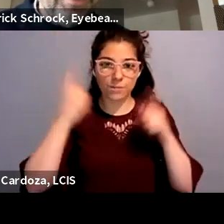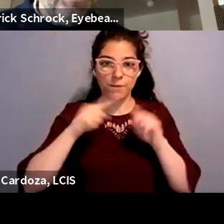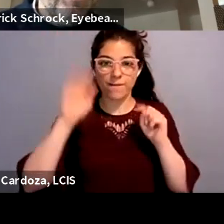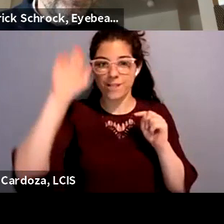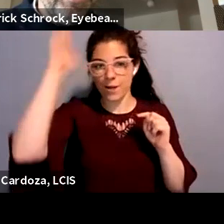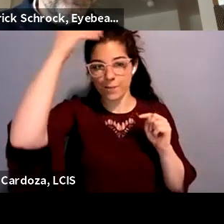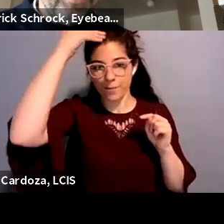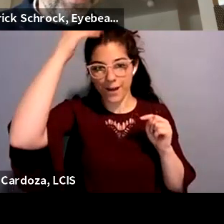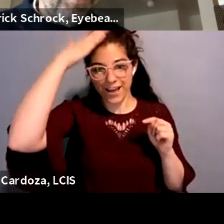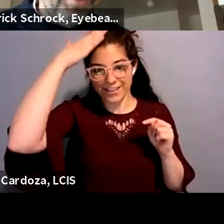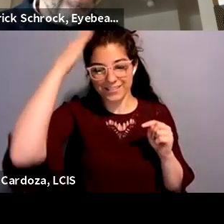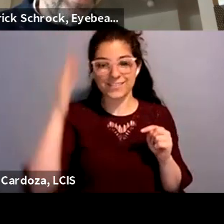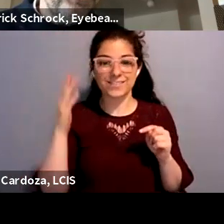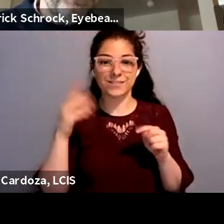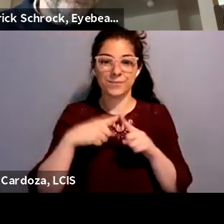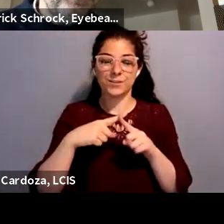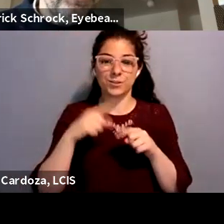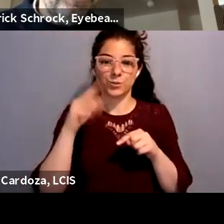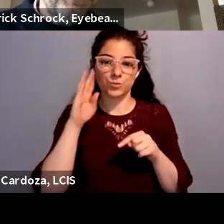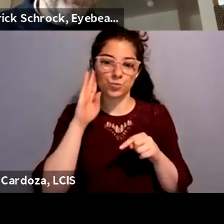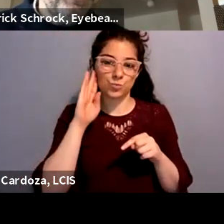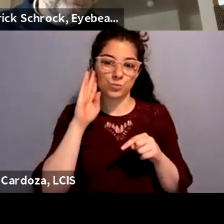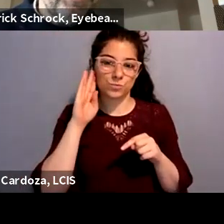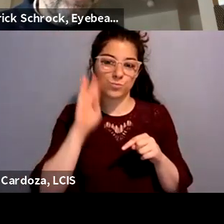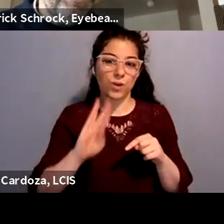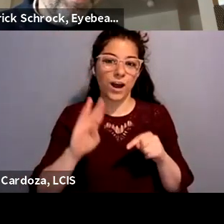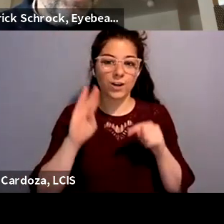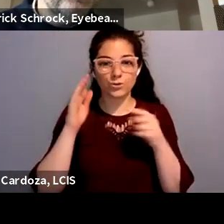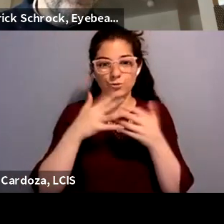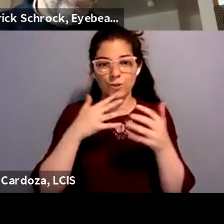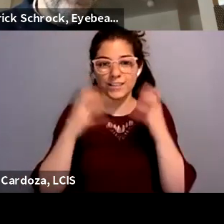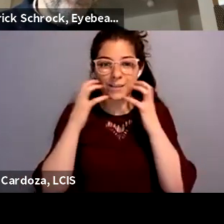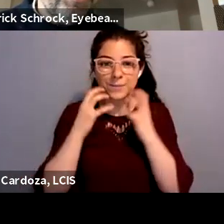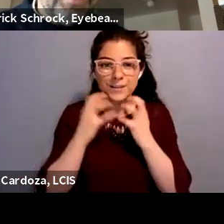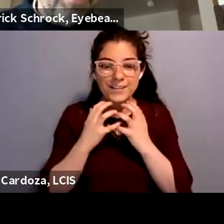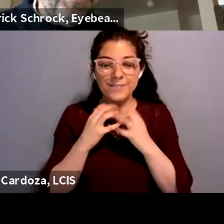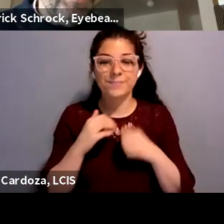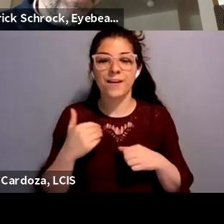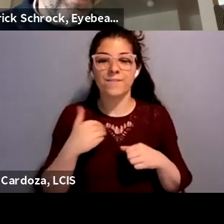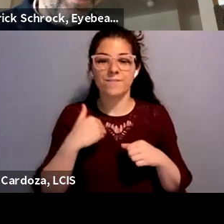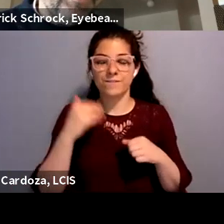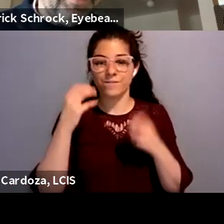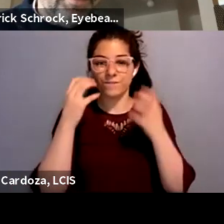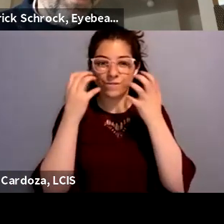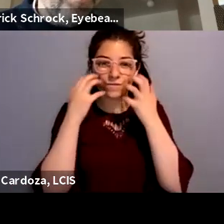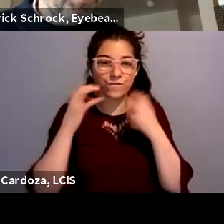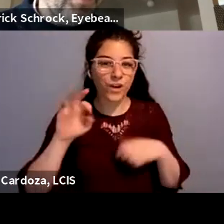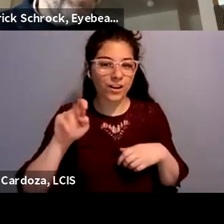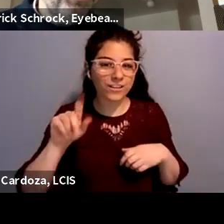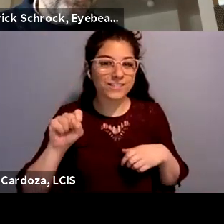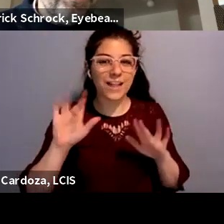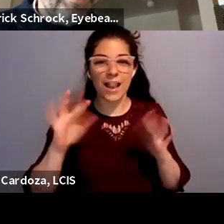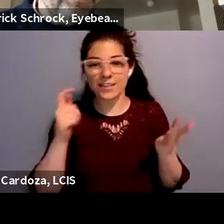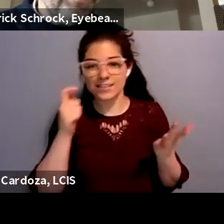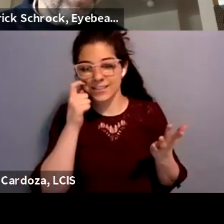of my head, as well as brown and gray stubble on my cheeks and around my lips. I have freckles on my face and light skin.